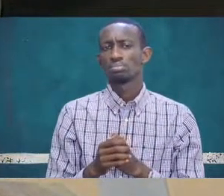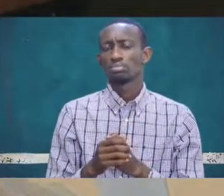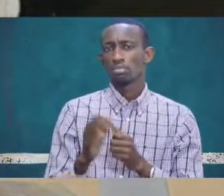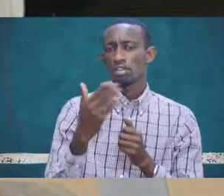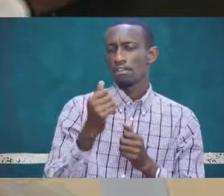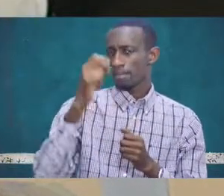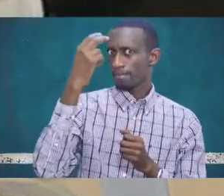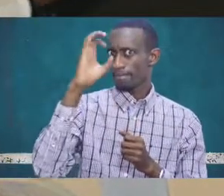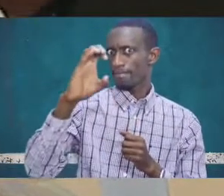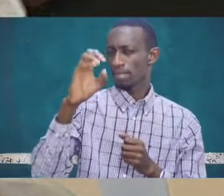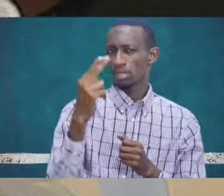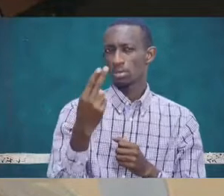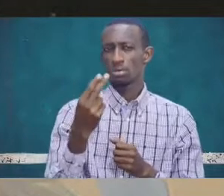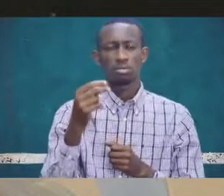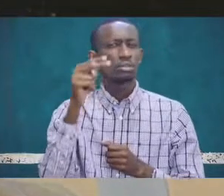C2H5,